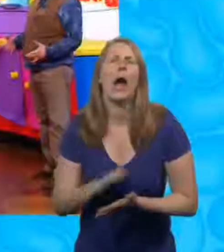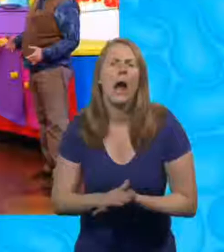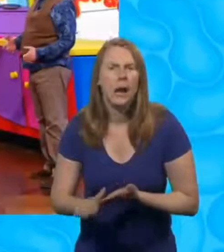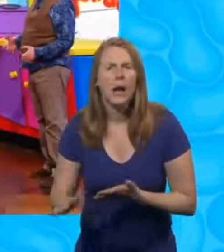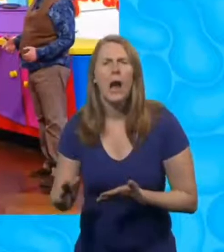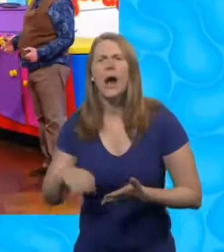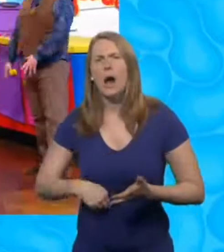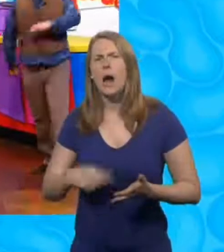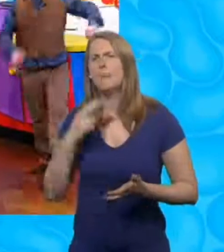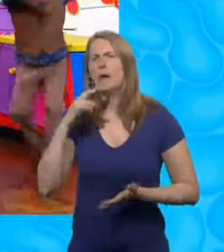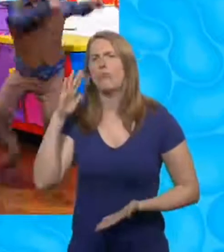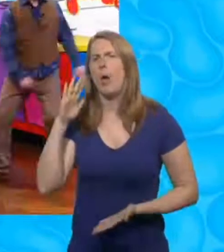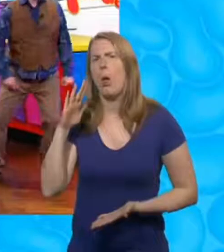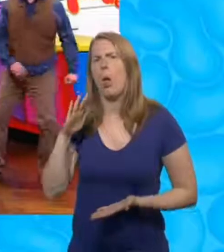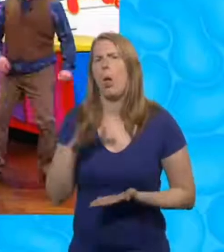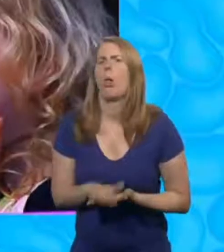Tidy.